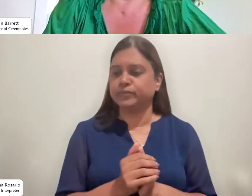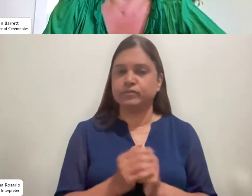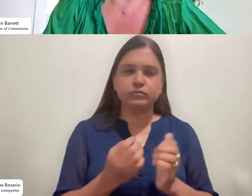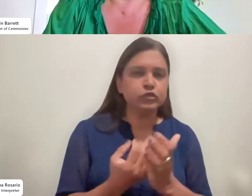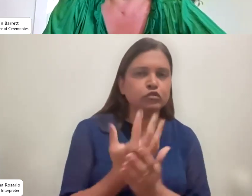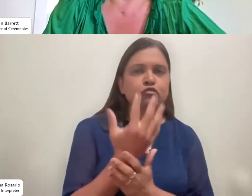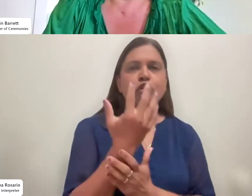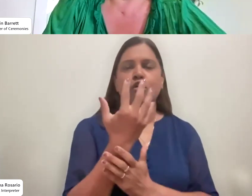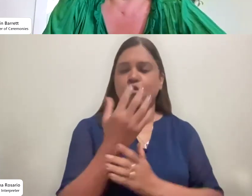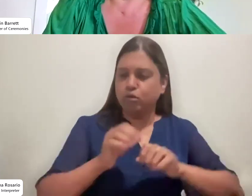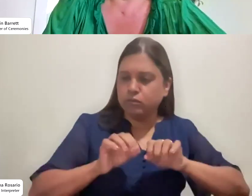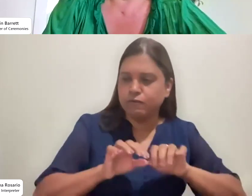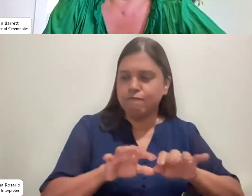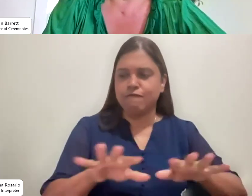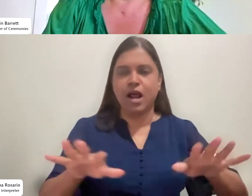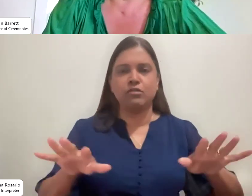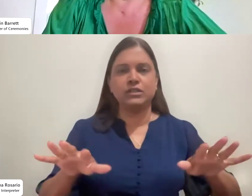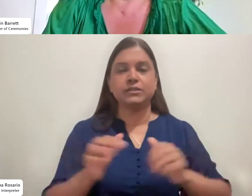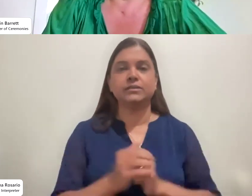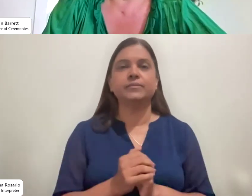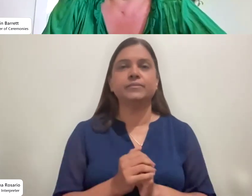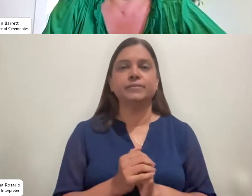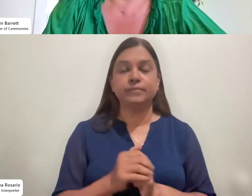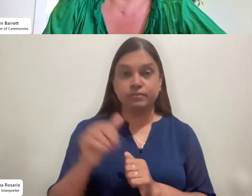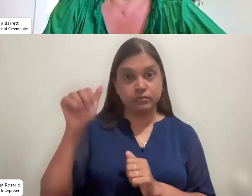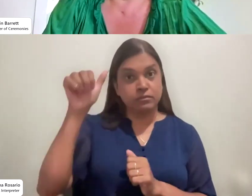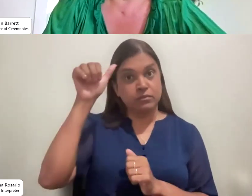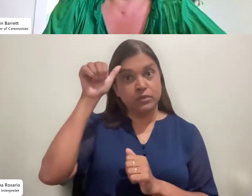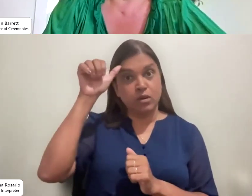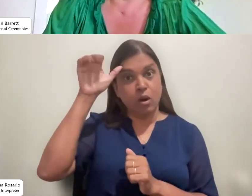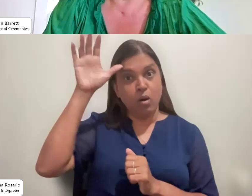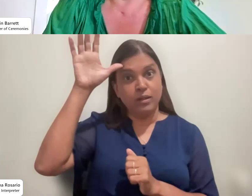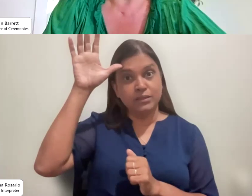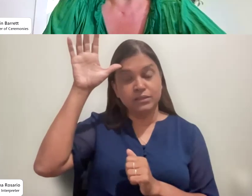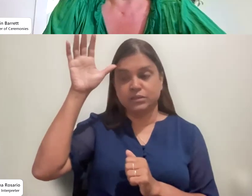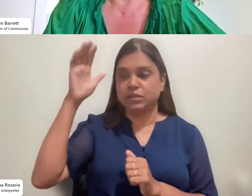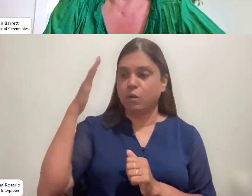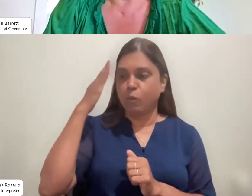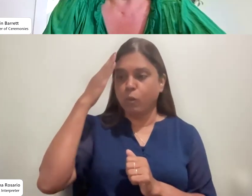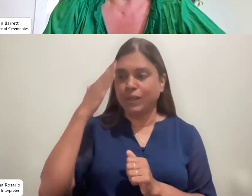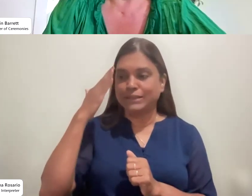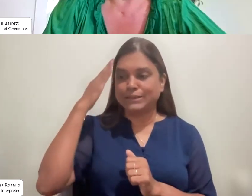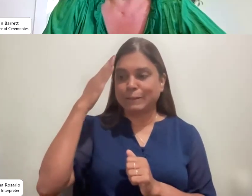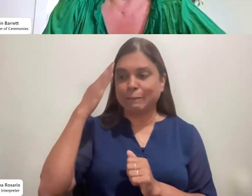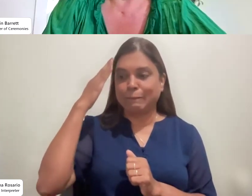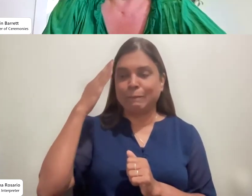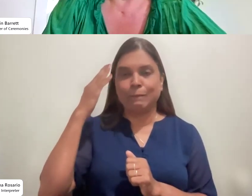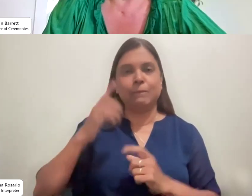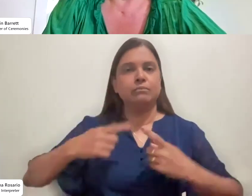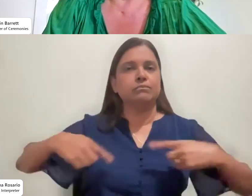nui e tūne ke papatūno ki takoto nei. Ki tēnā o tātou te wānau me wanaunga me ngā piringa karanga